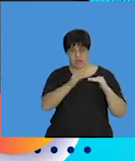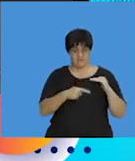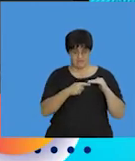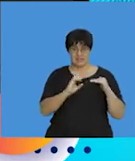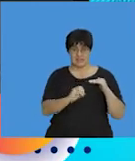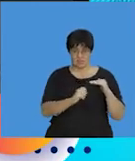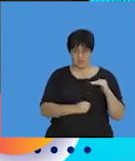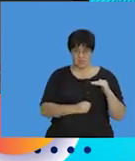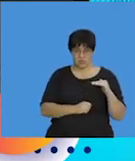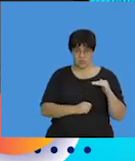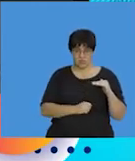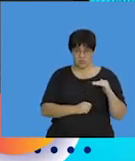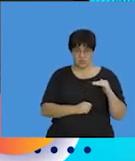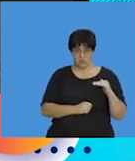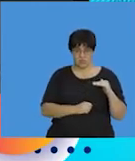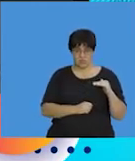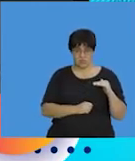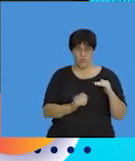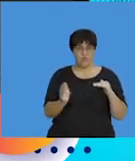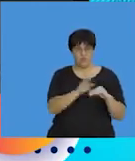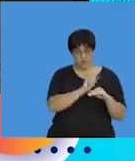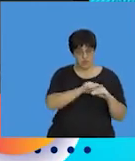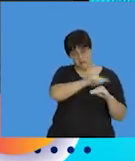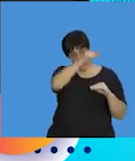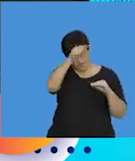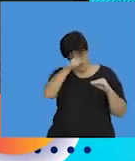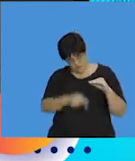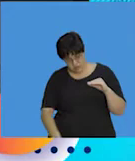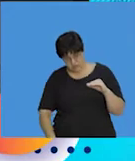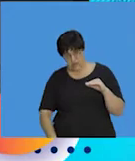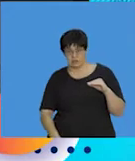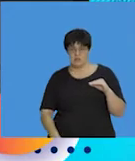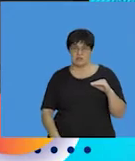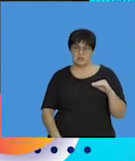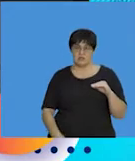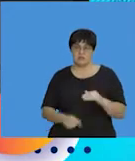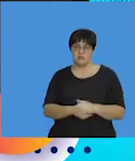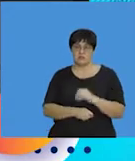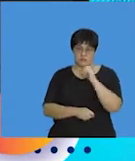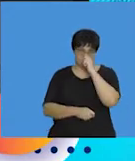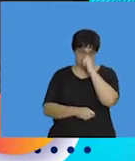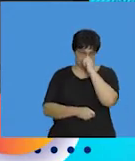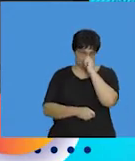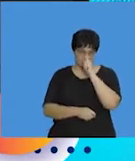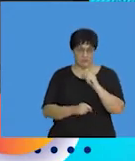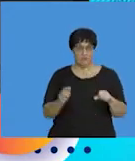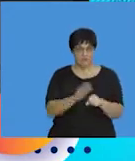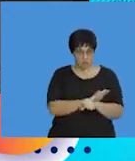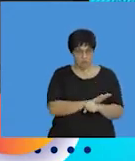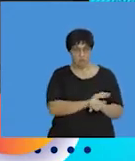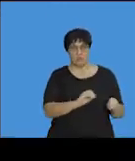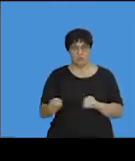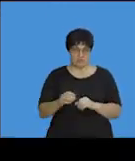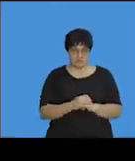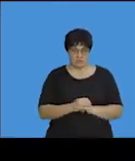to stop here. The edge of the cliff was 0. If they asked for the entire motion, we would carry on below. I'm going to do it in a